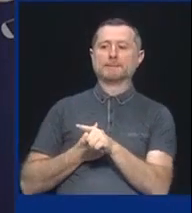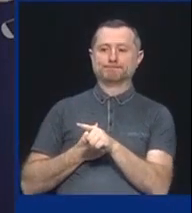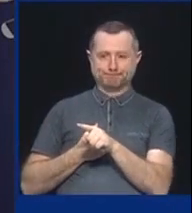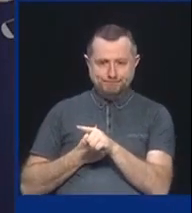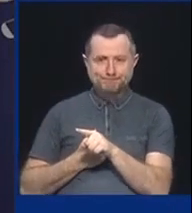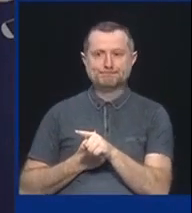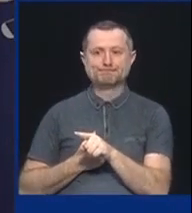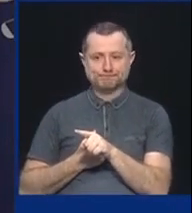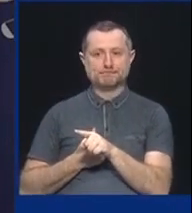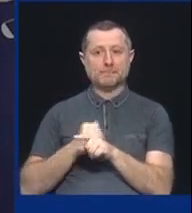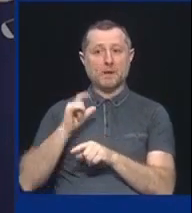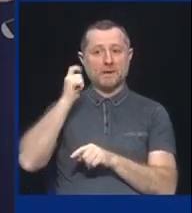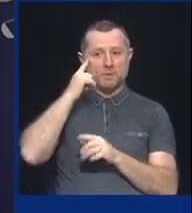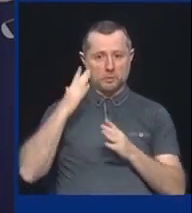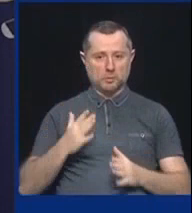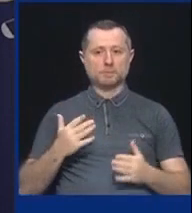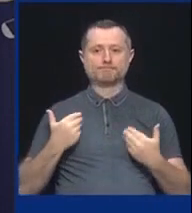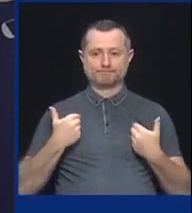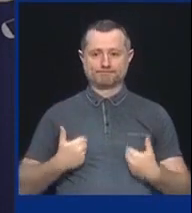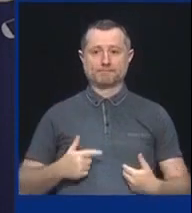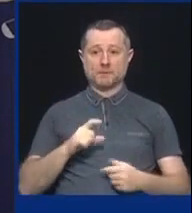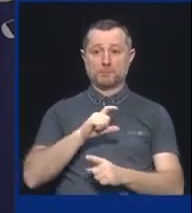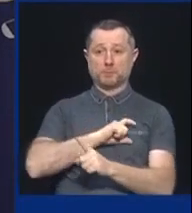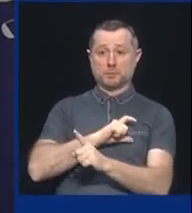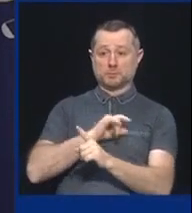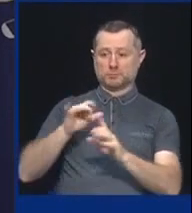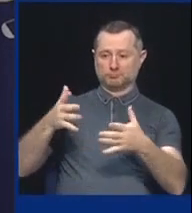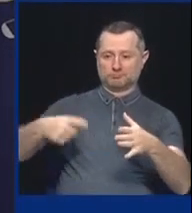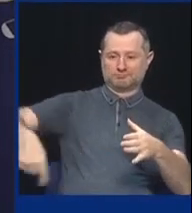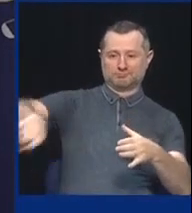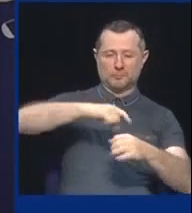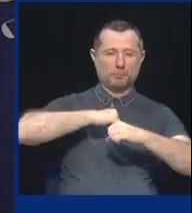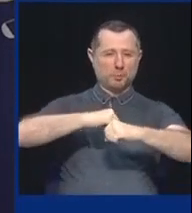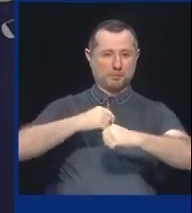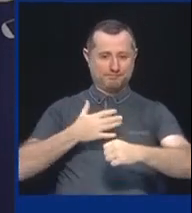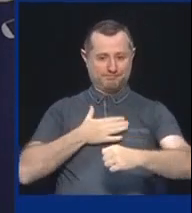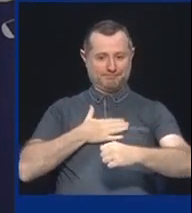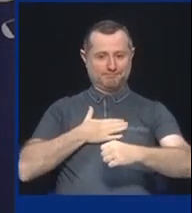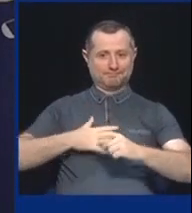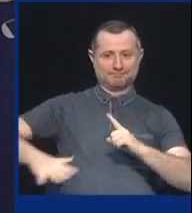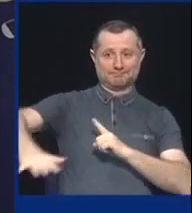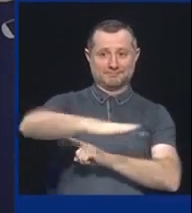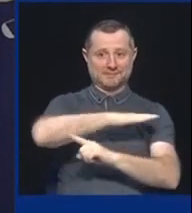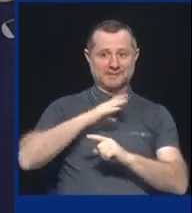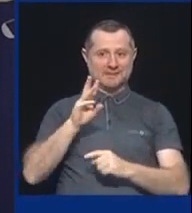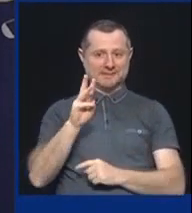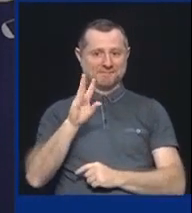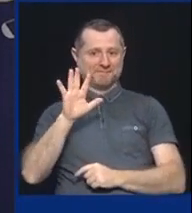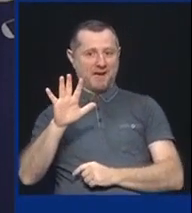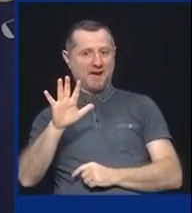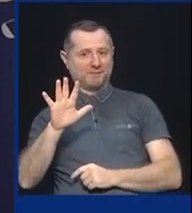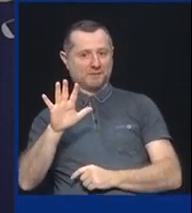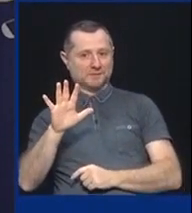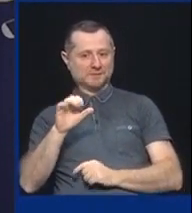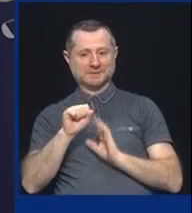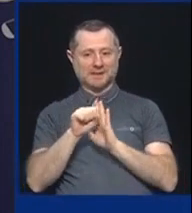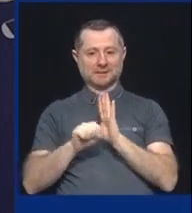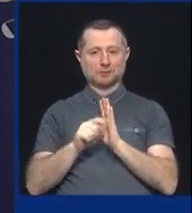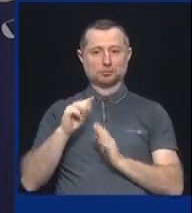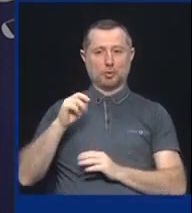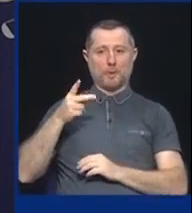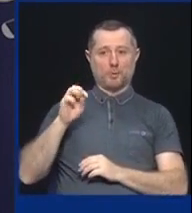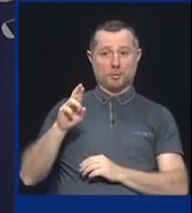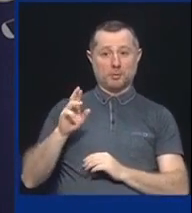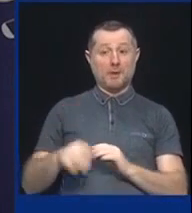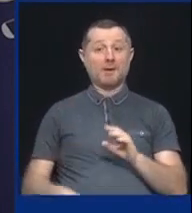detail had about 65 troopers on it. But of the 65, only 6 women and